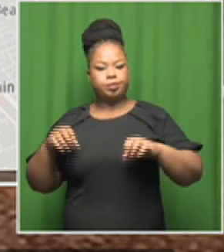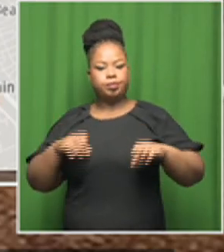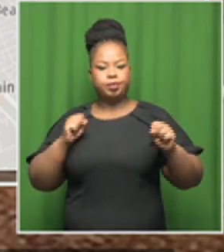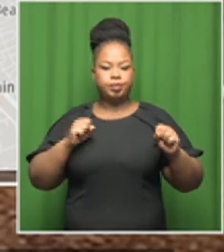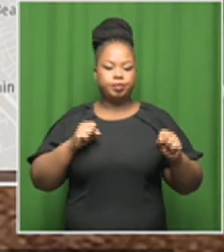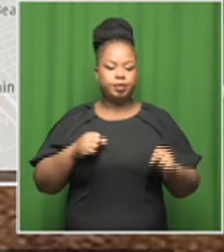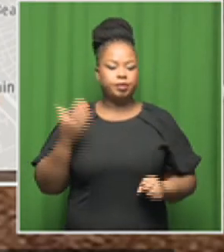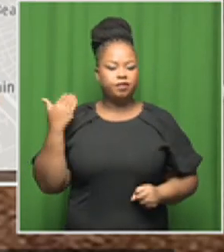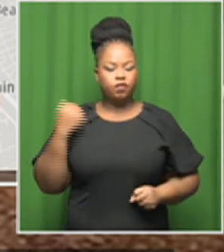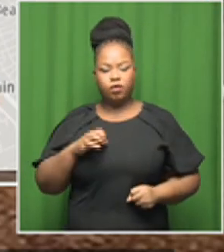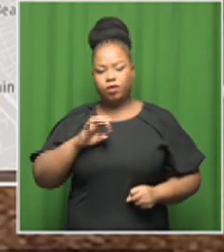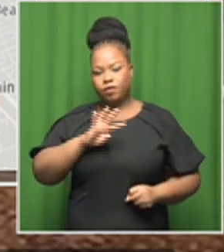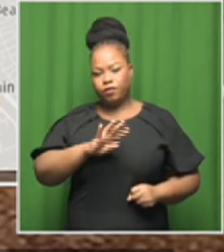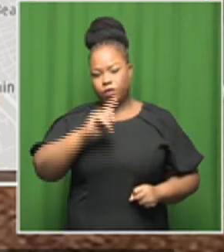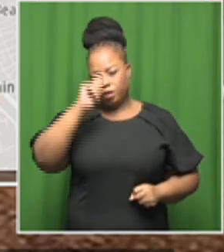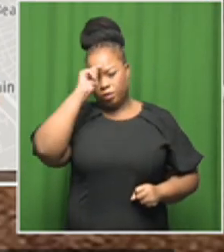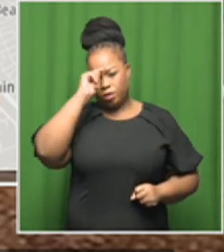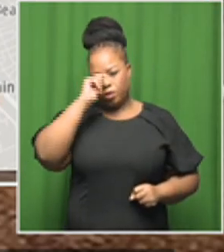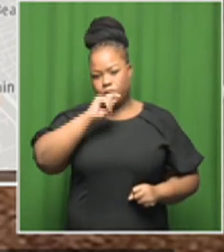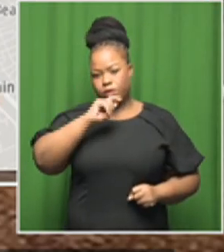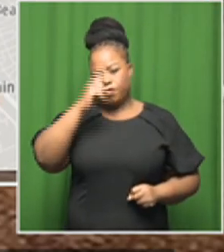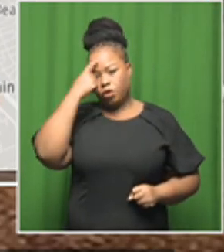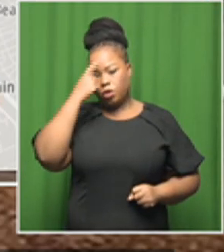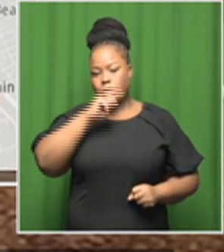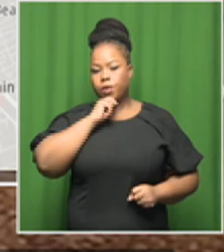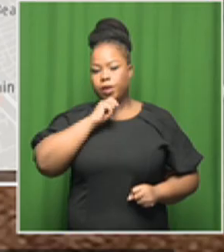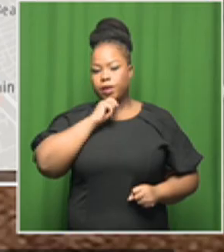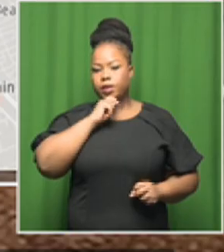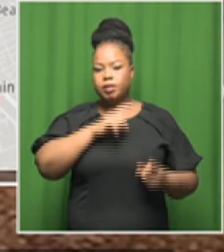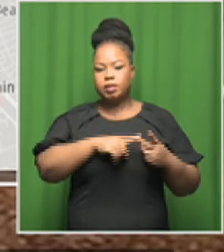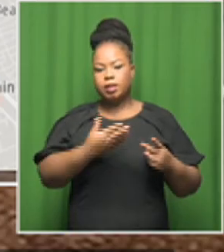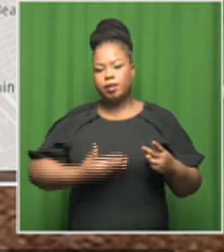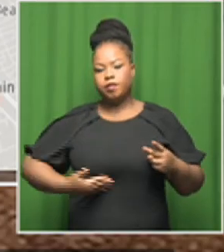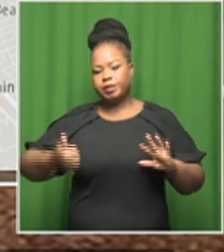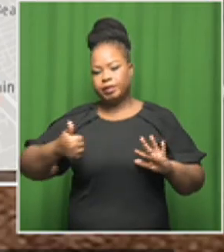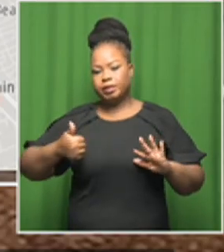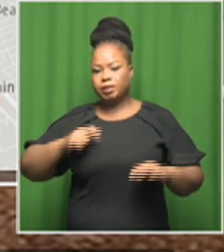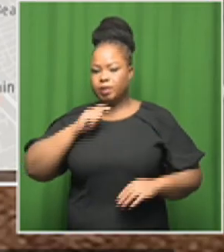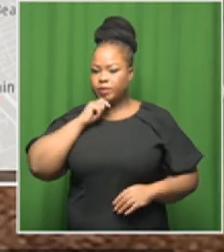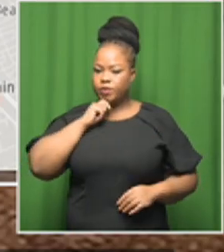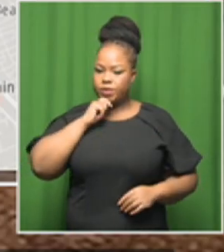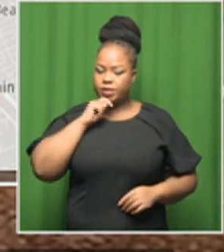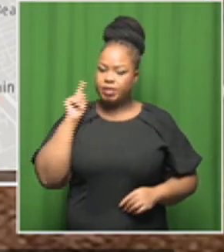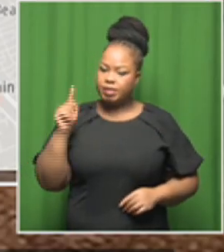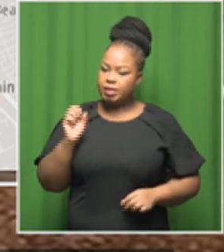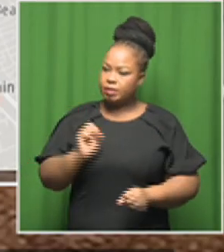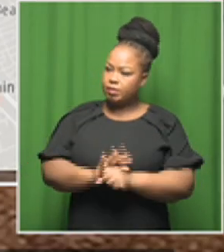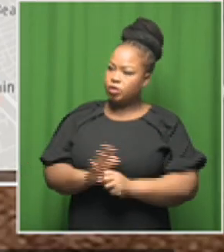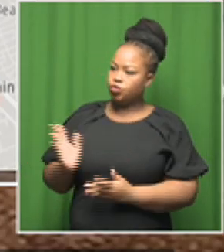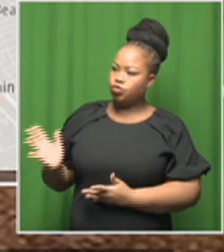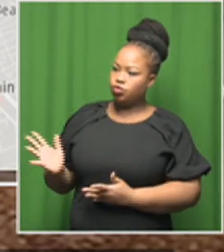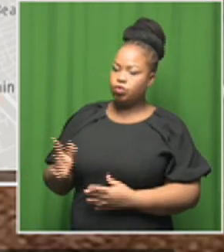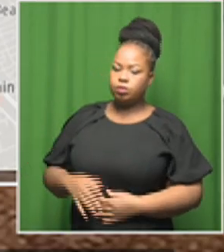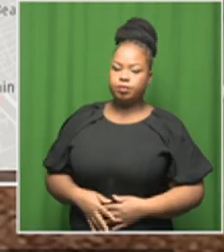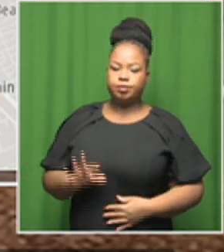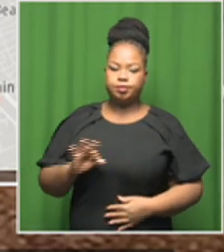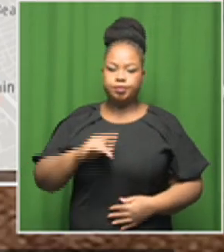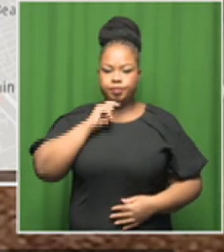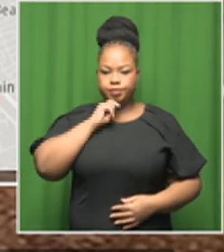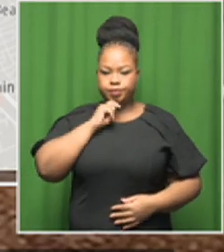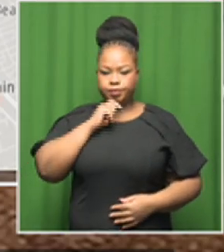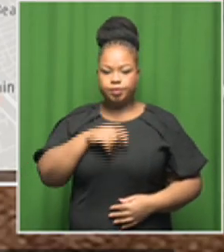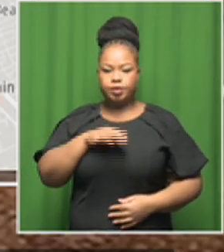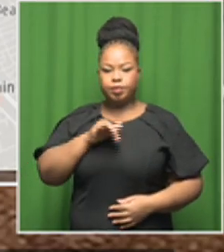a 4 a.m. until sort of 6:30 a.m. load shedding window. But there's the immediate impact, even early on a Monday morning,